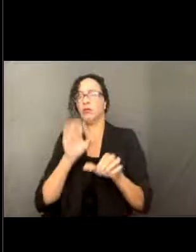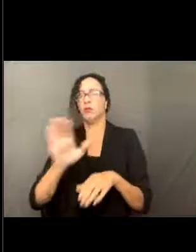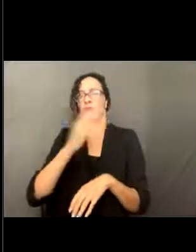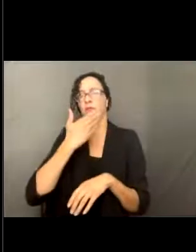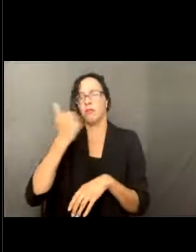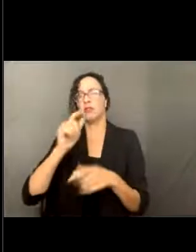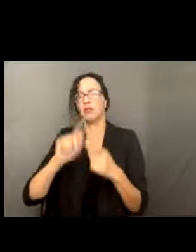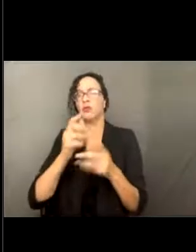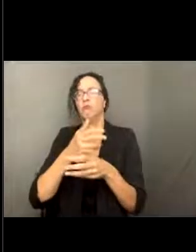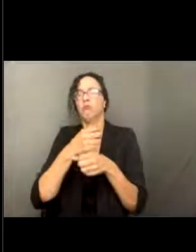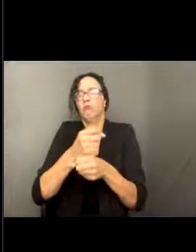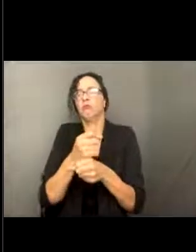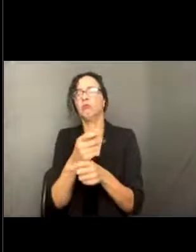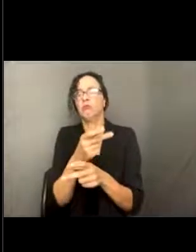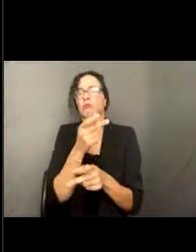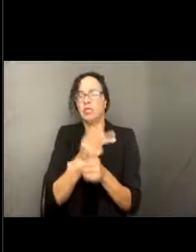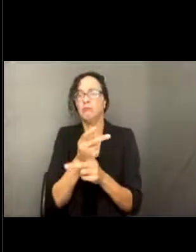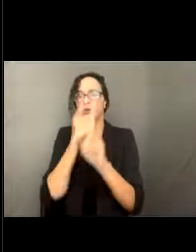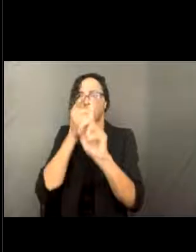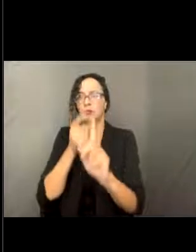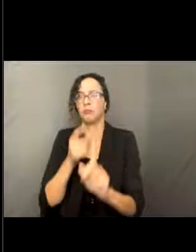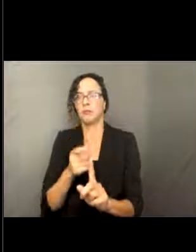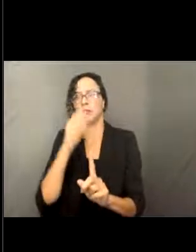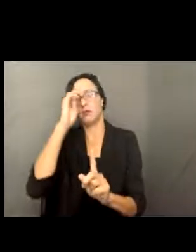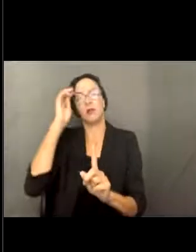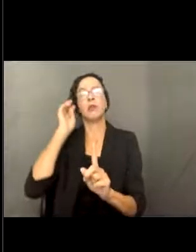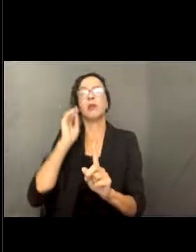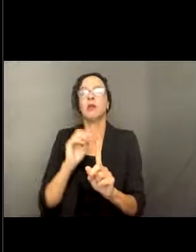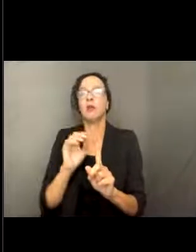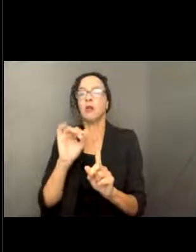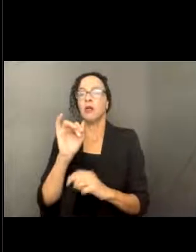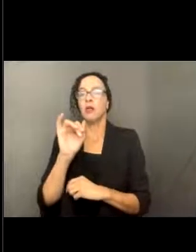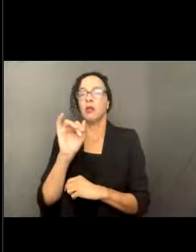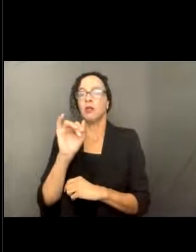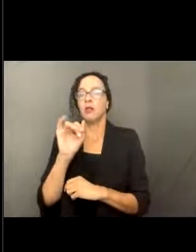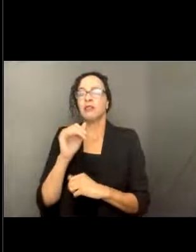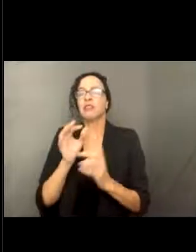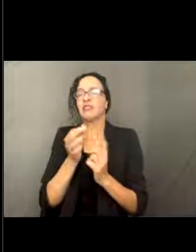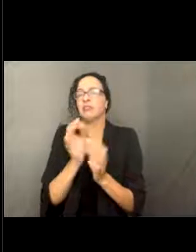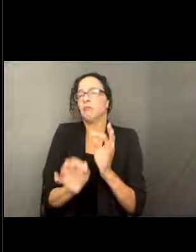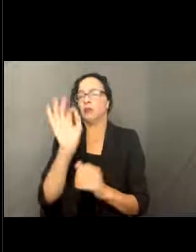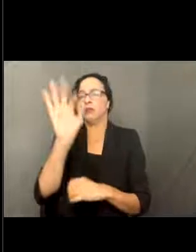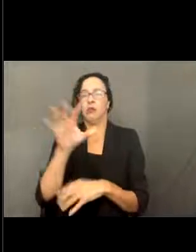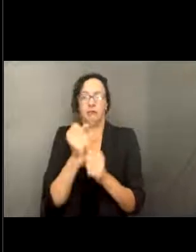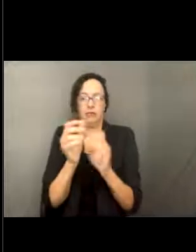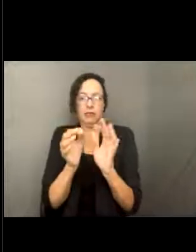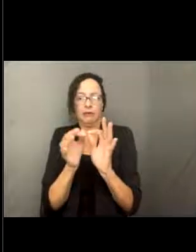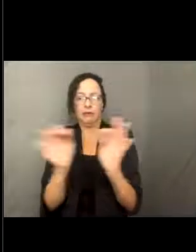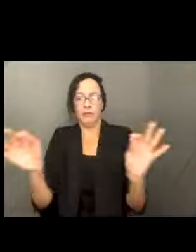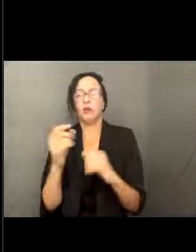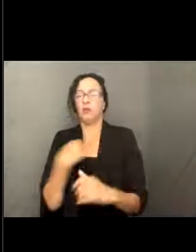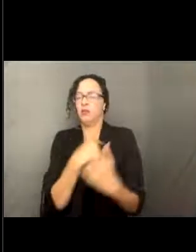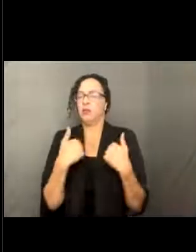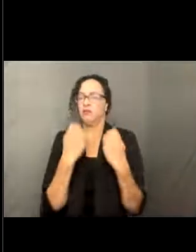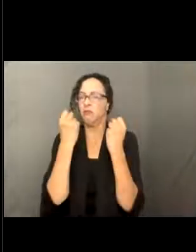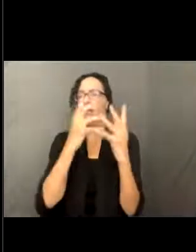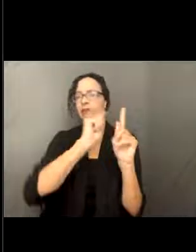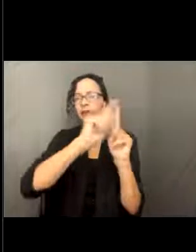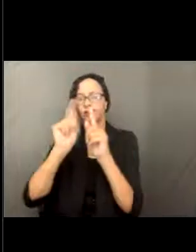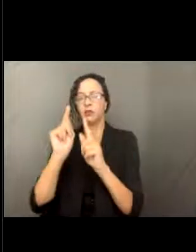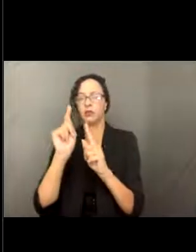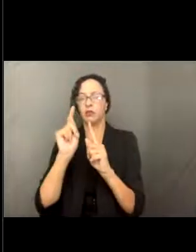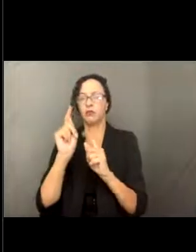If you agree with comments of a previous speaker, simply make that statement. Since we often have many speakers, we ask that you make your point in 3 minutes or